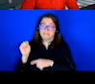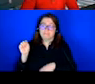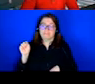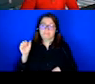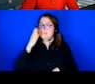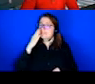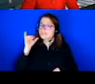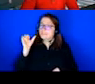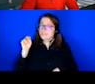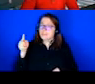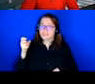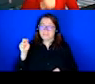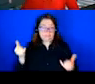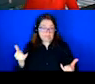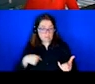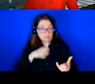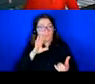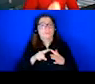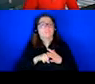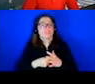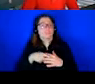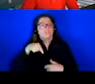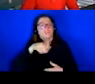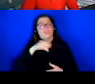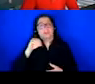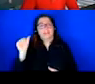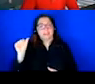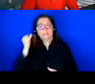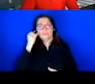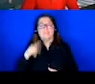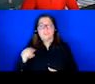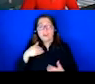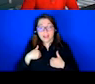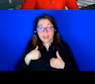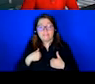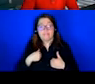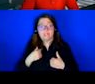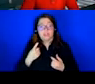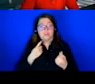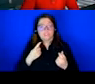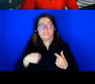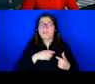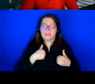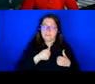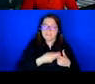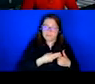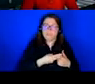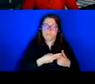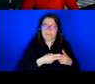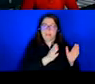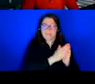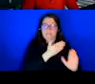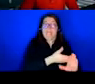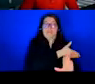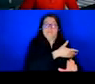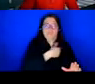to do the Q&A now. So if you have a question for Jonathan, a couple came in ahead of time, so we can start there. Sure. But if